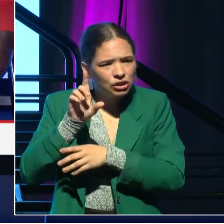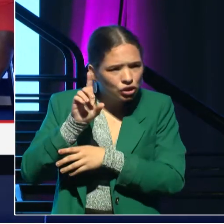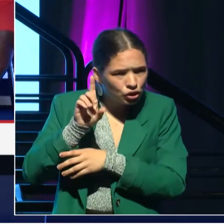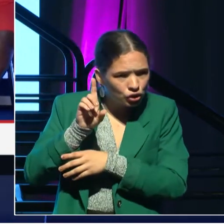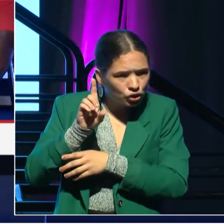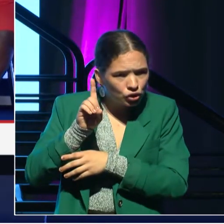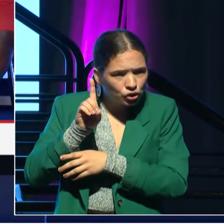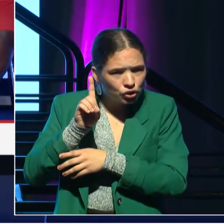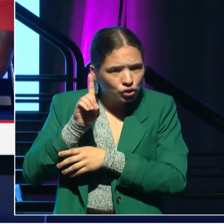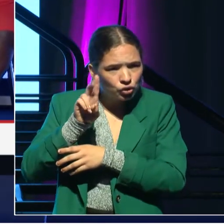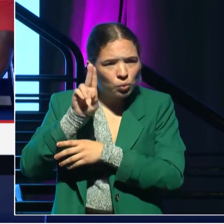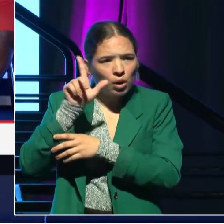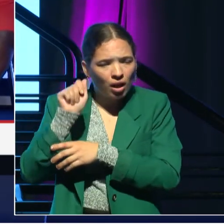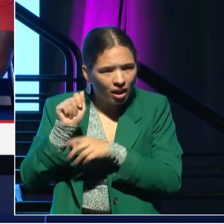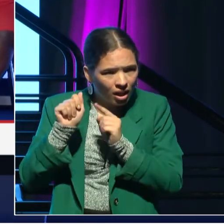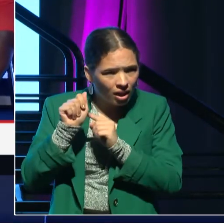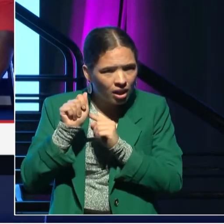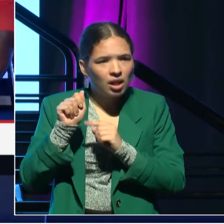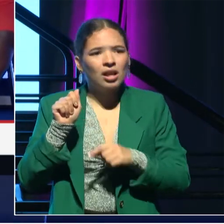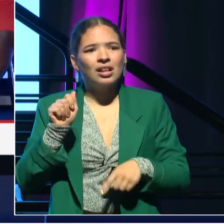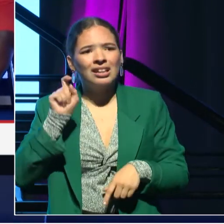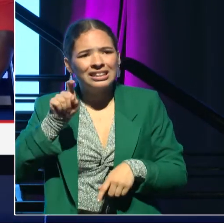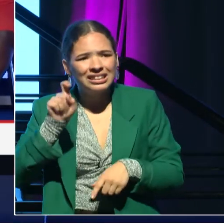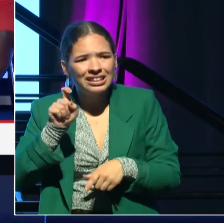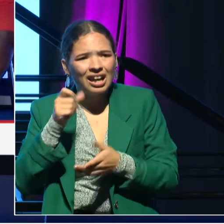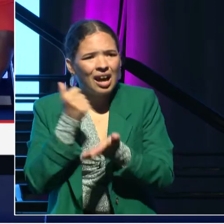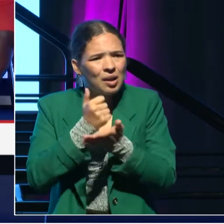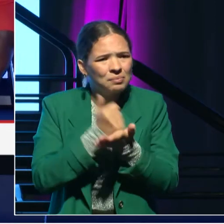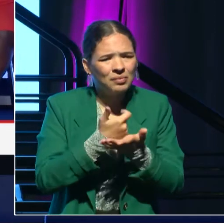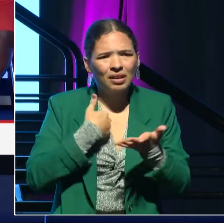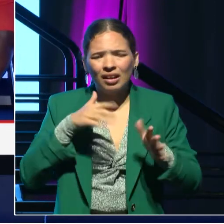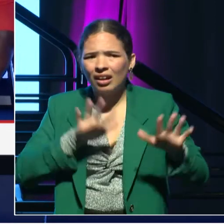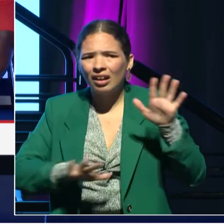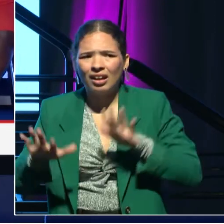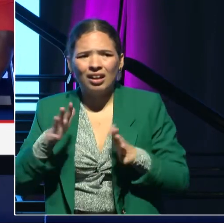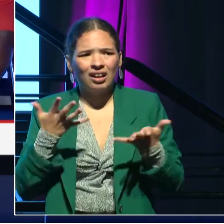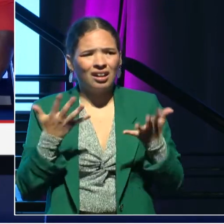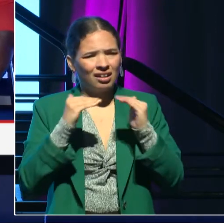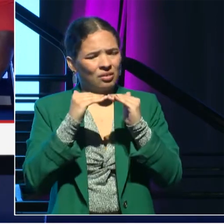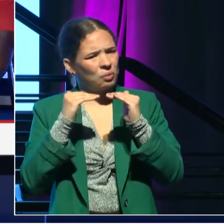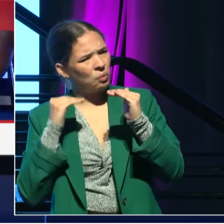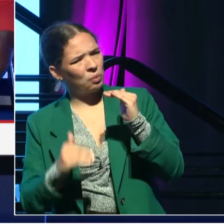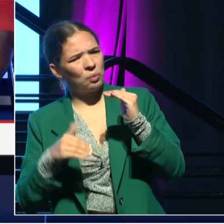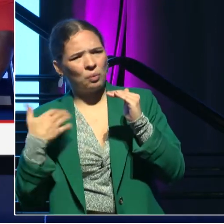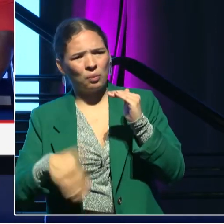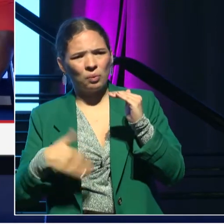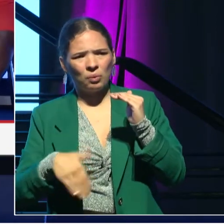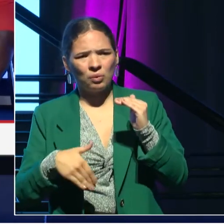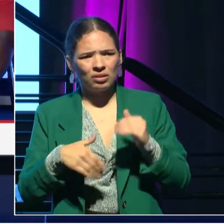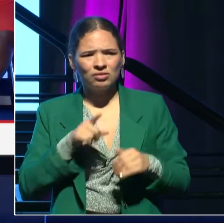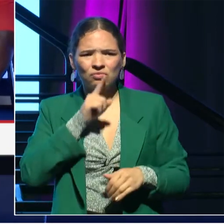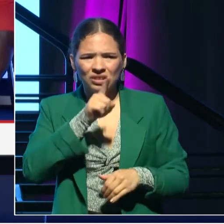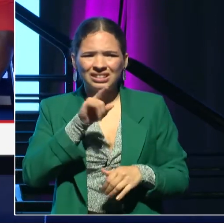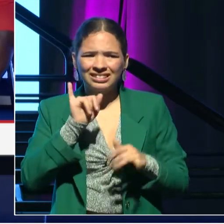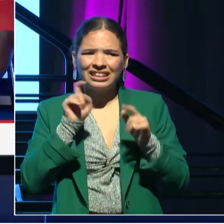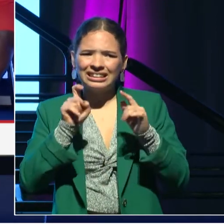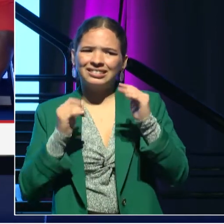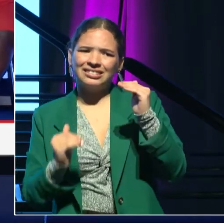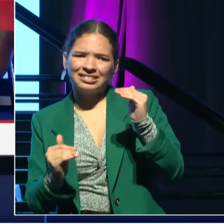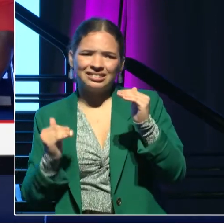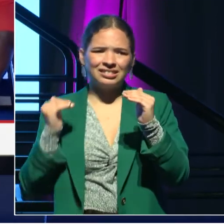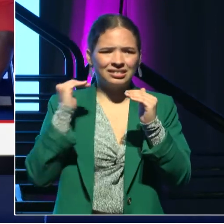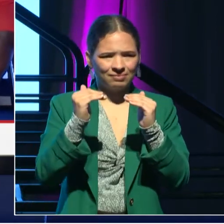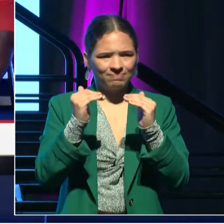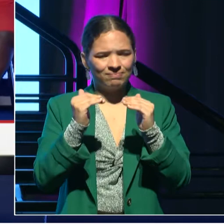to combating what we know are maternal health inequities were really reduced and frankly eliminated, particularly in communities of color. So that's how the